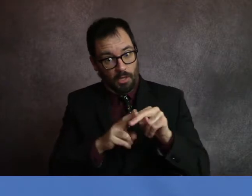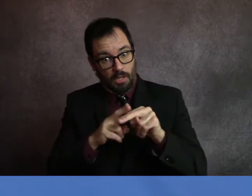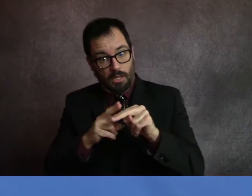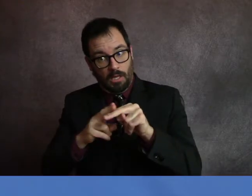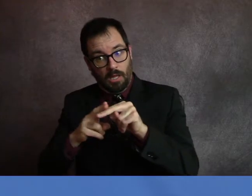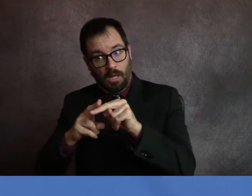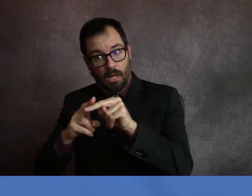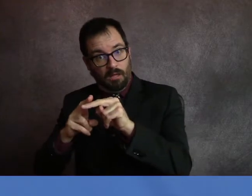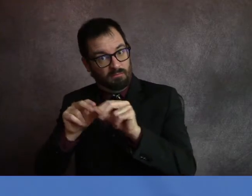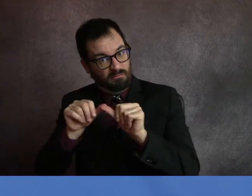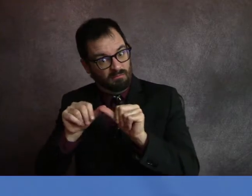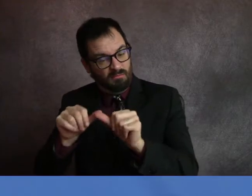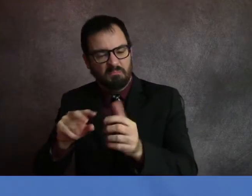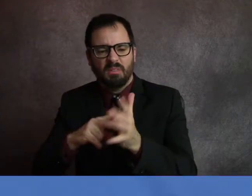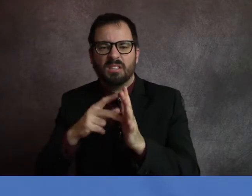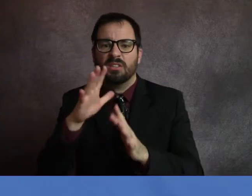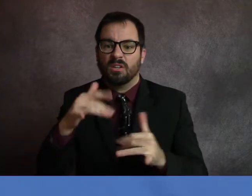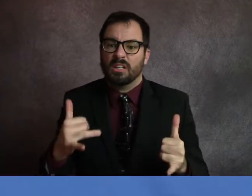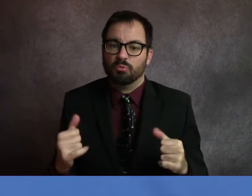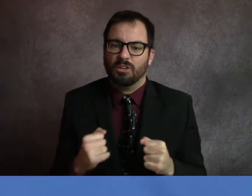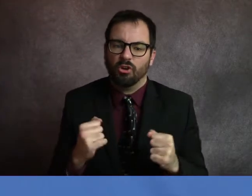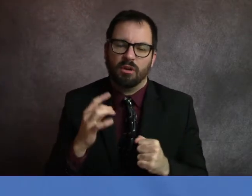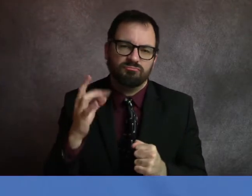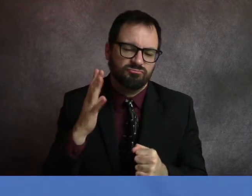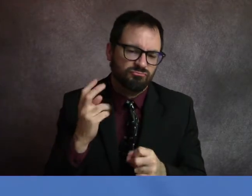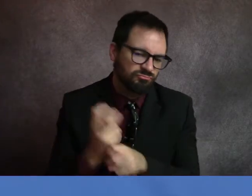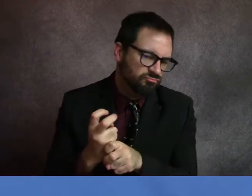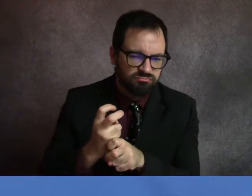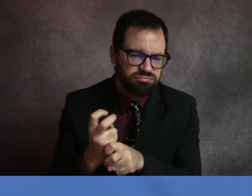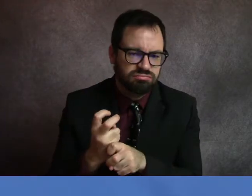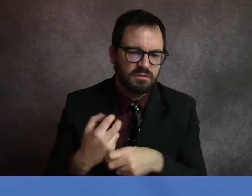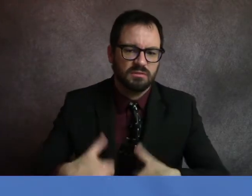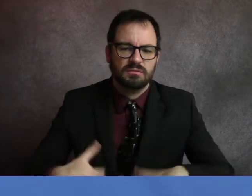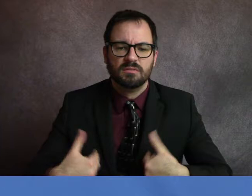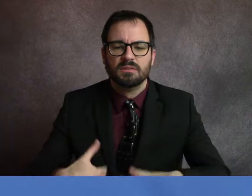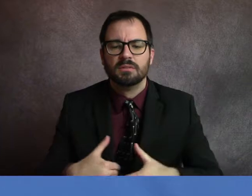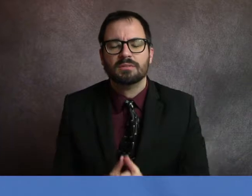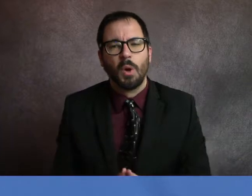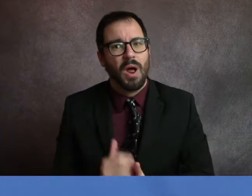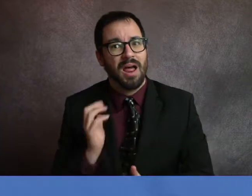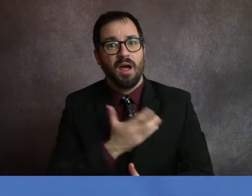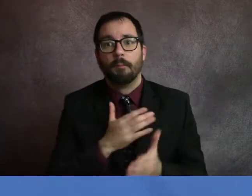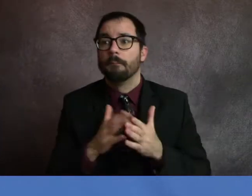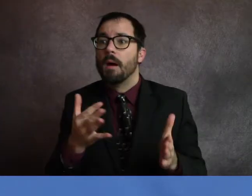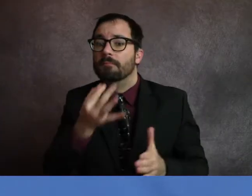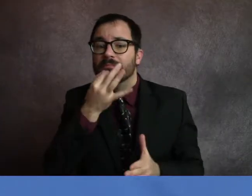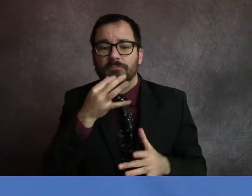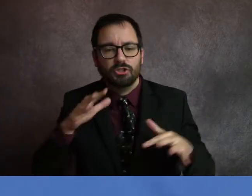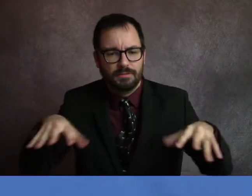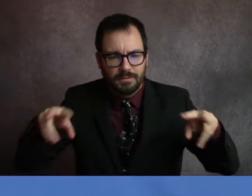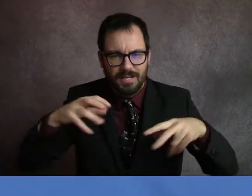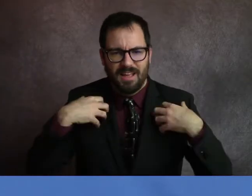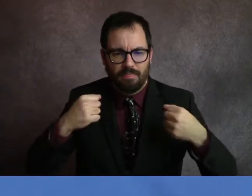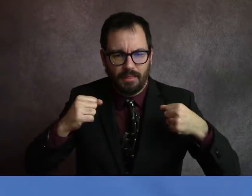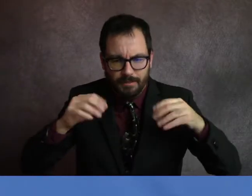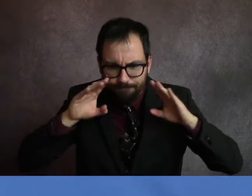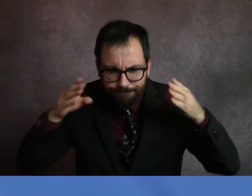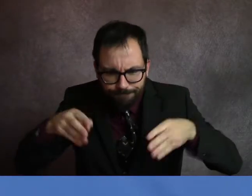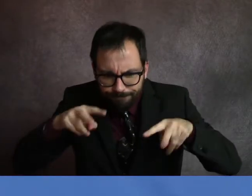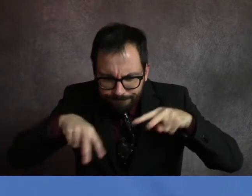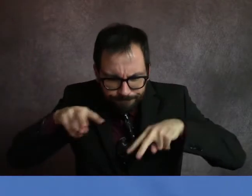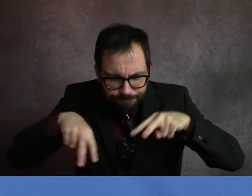So our public health experts have been analyzing this data closely and developing a plan. And rather than wait until the situation gets